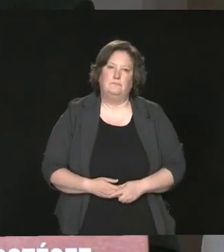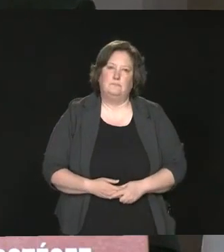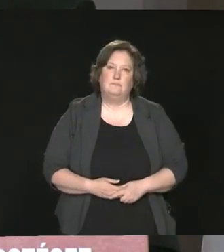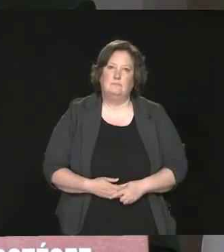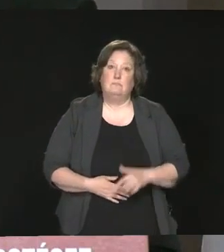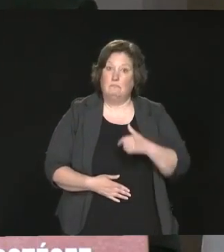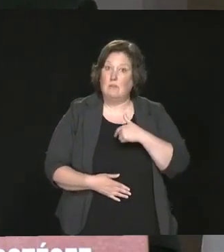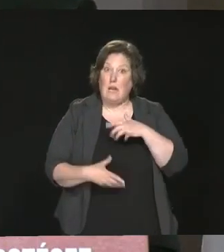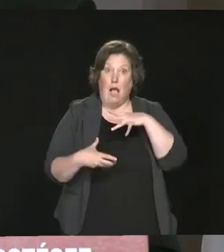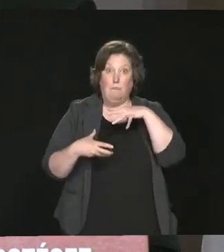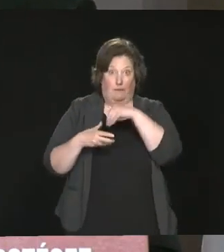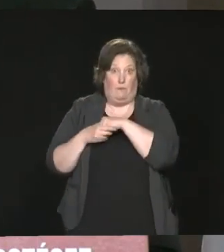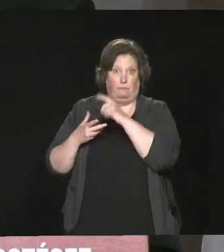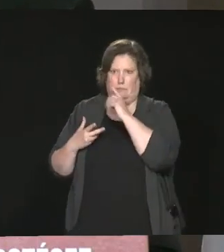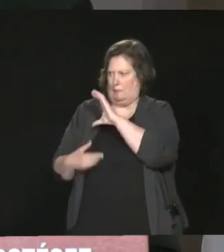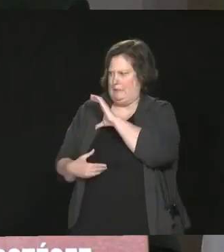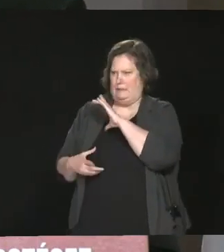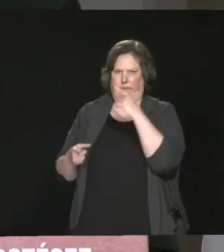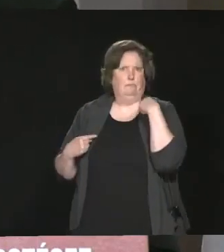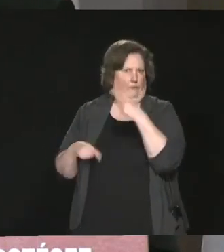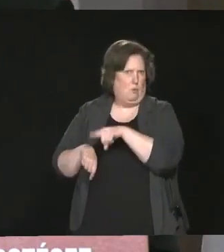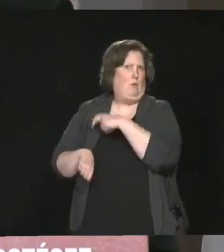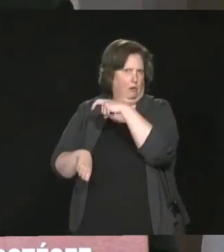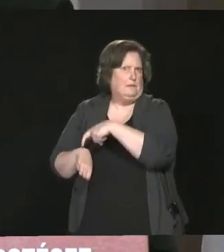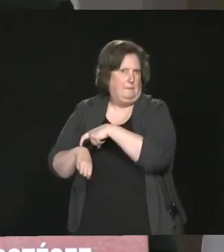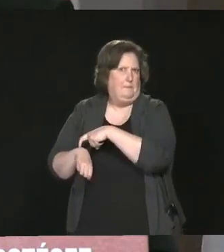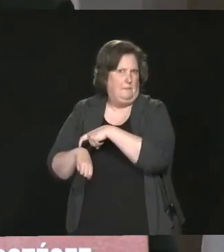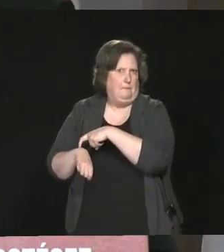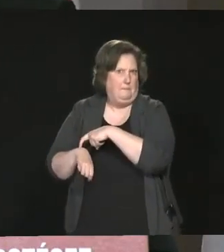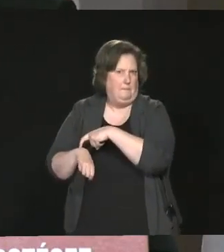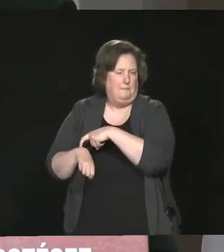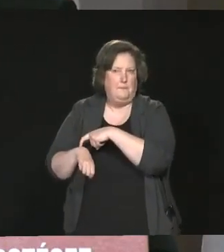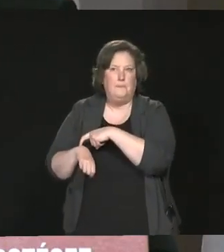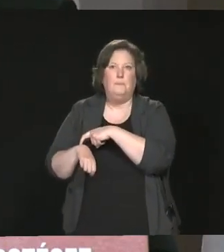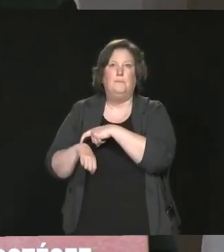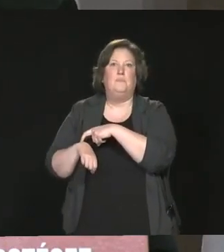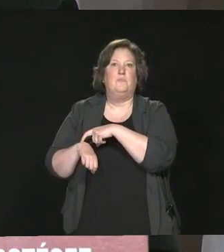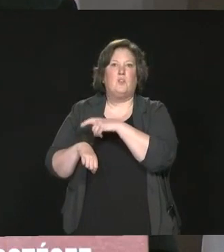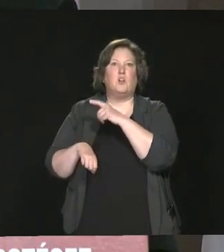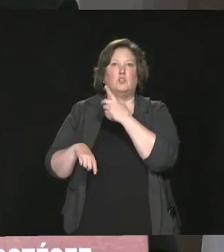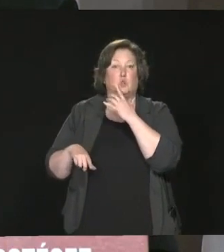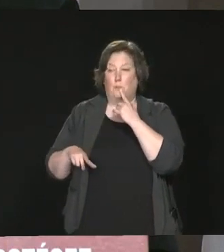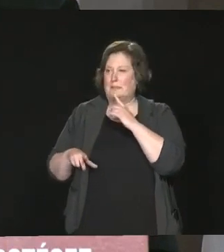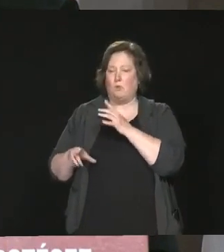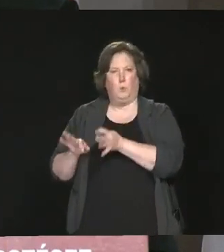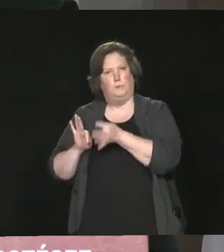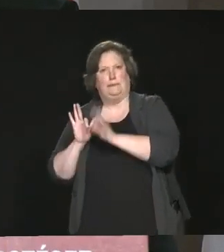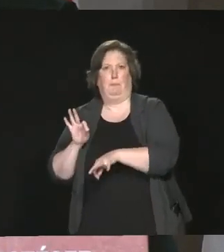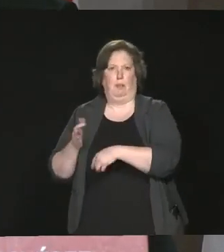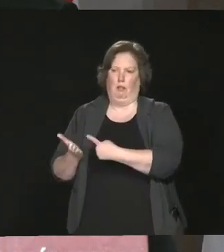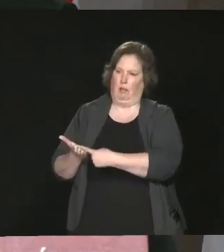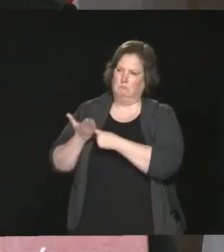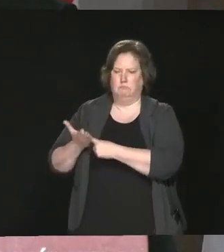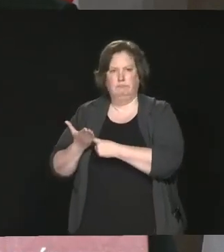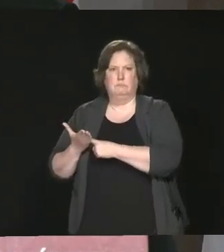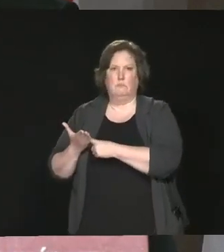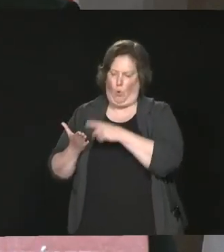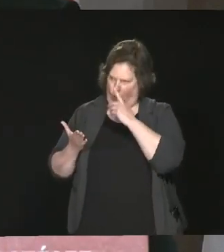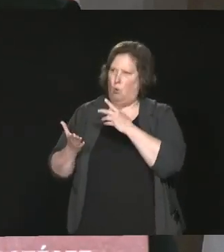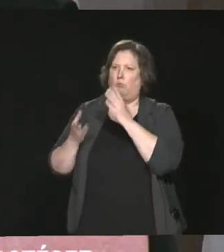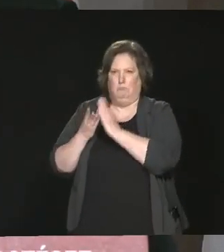period of time, that it's not a zero-sum discussion, that every part of the country also